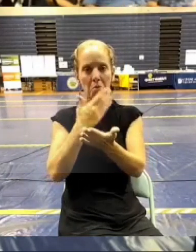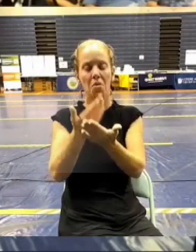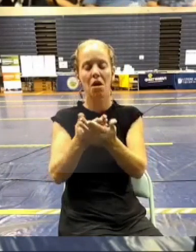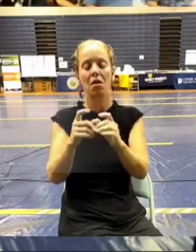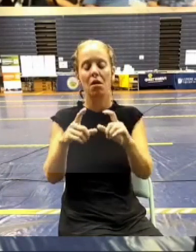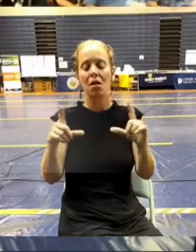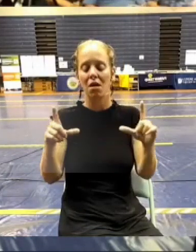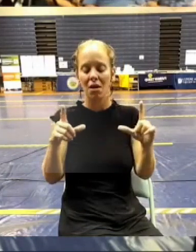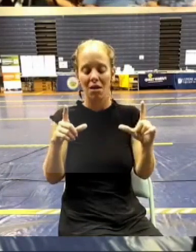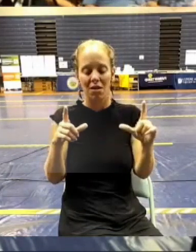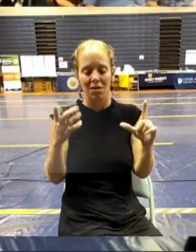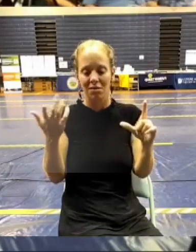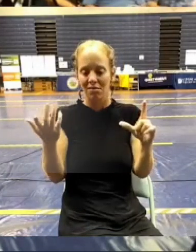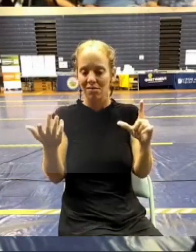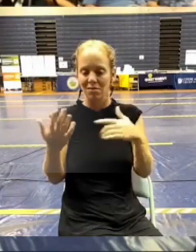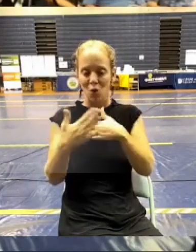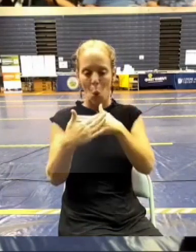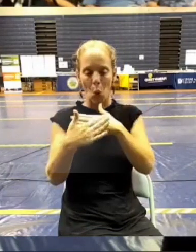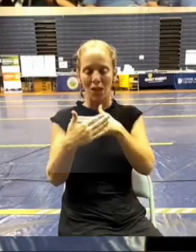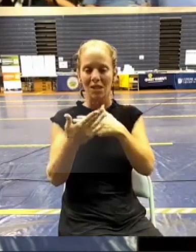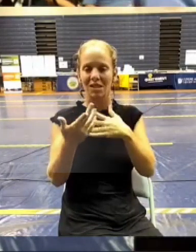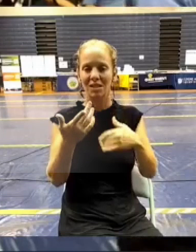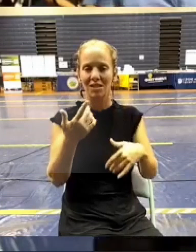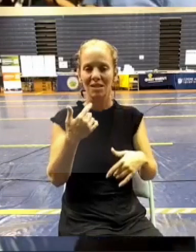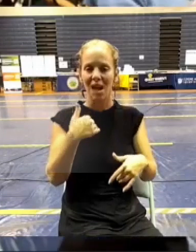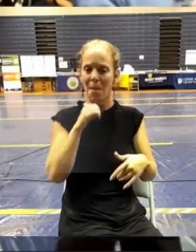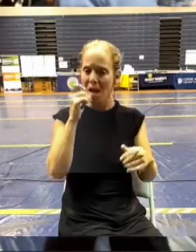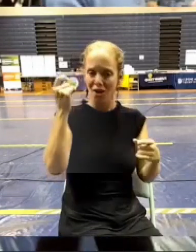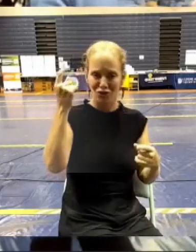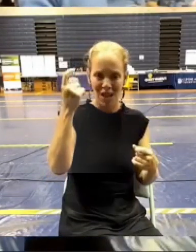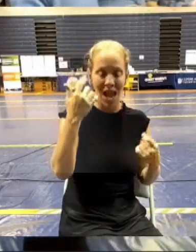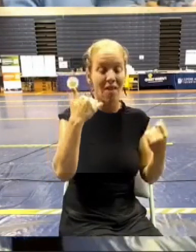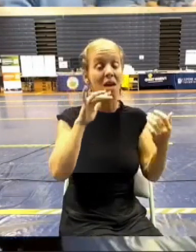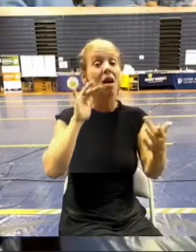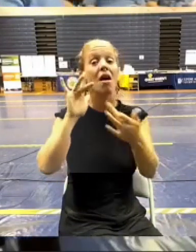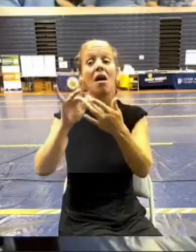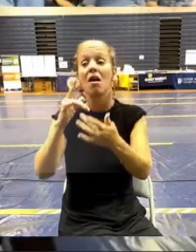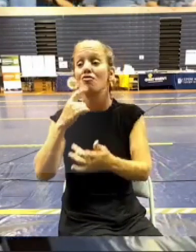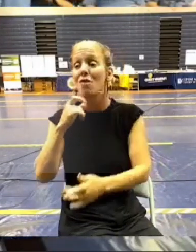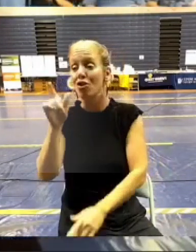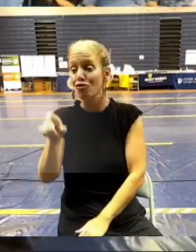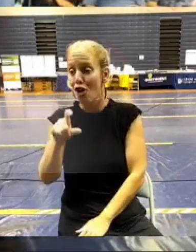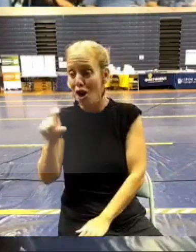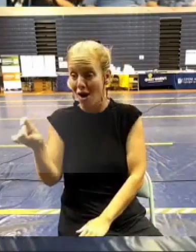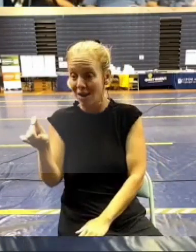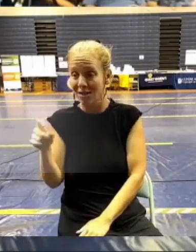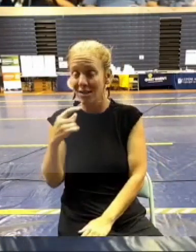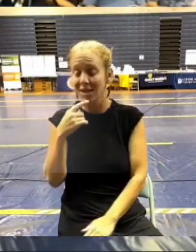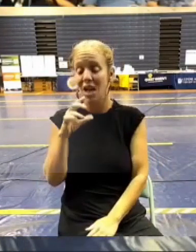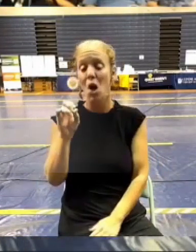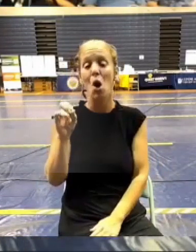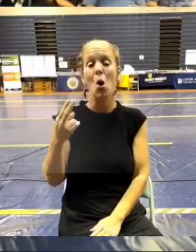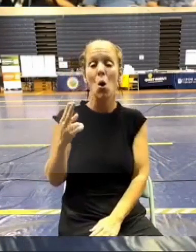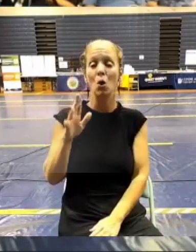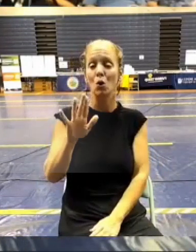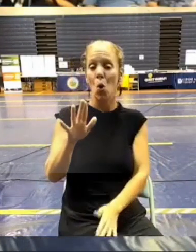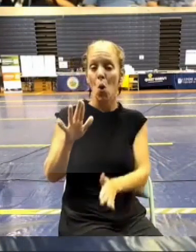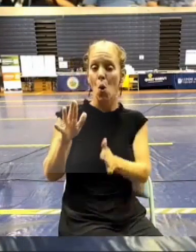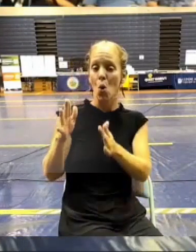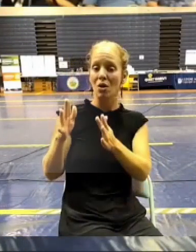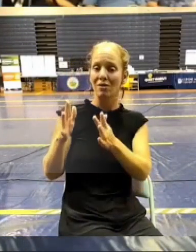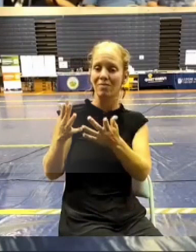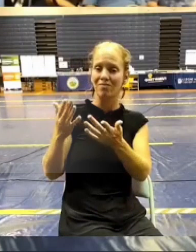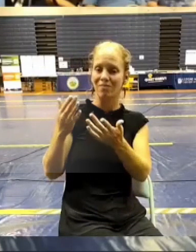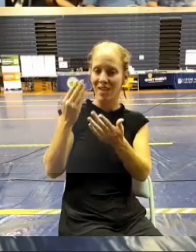notice. I'm not understanding. And then we go to seek the help from the Red Cross. They said, oh, your criteria